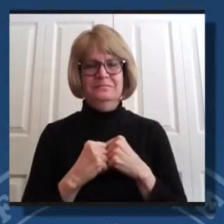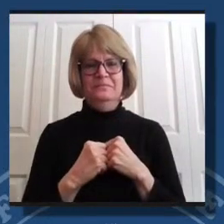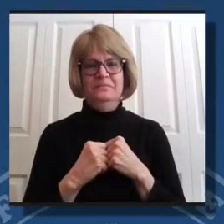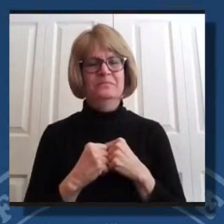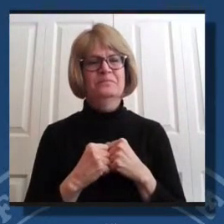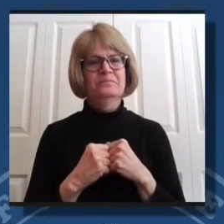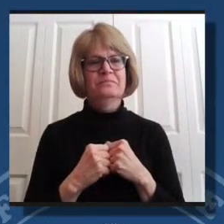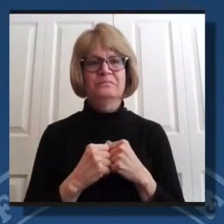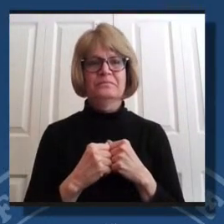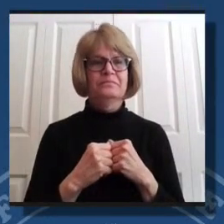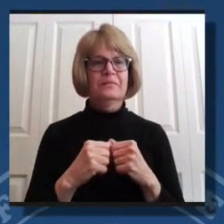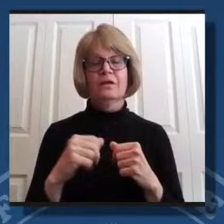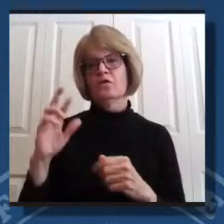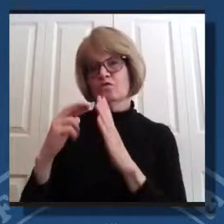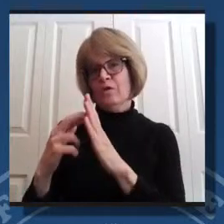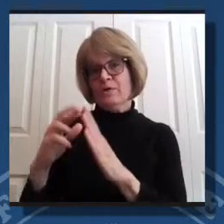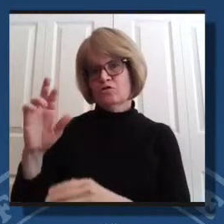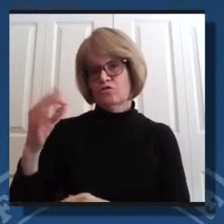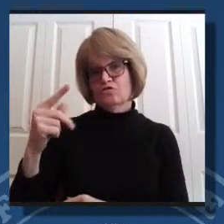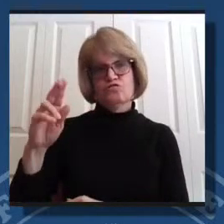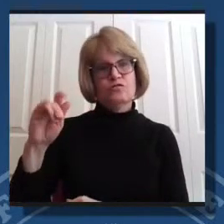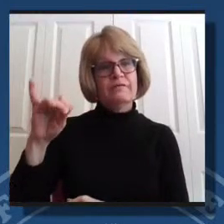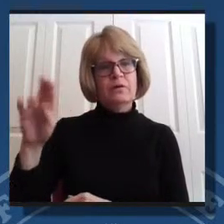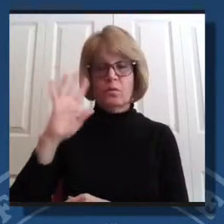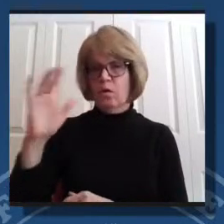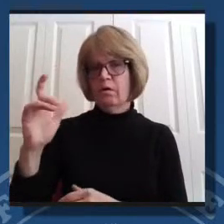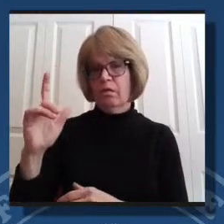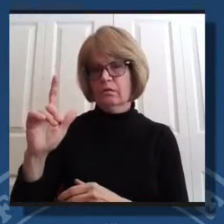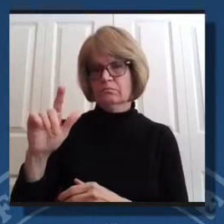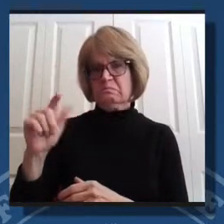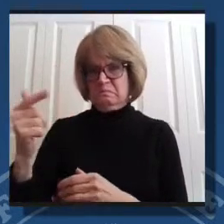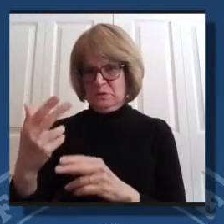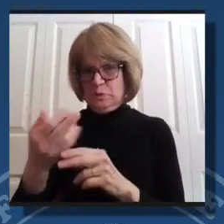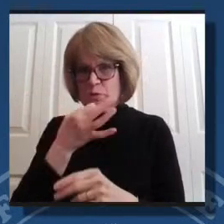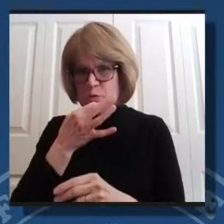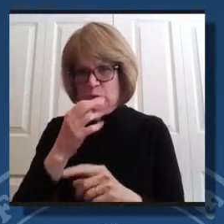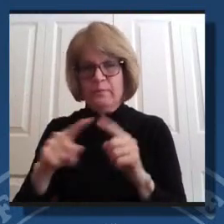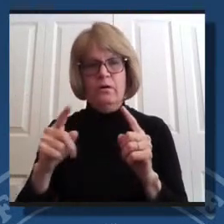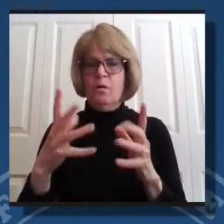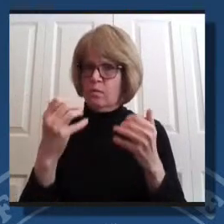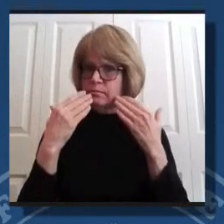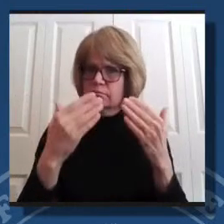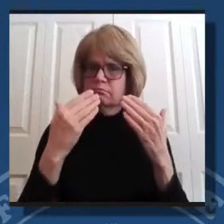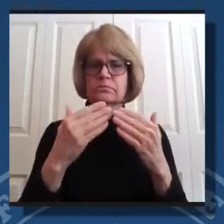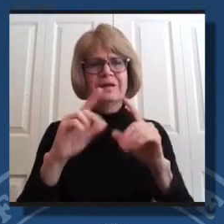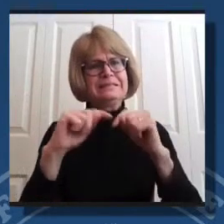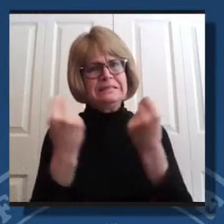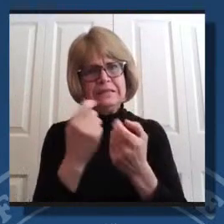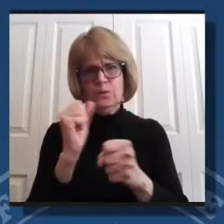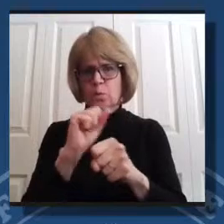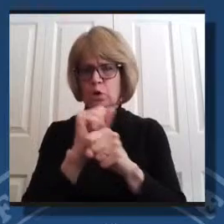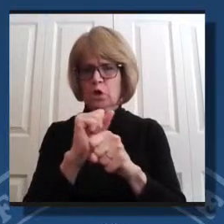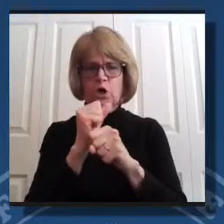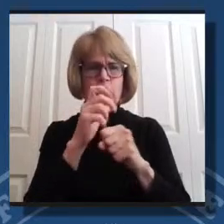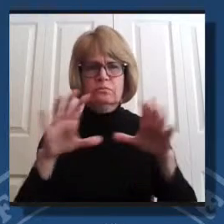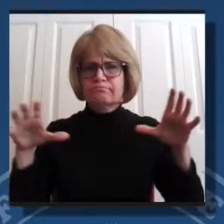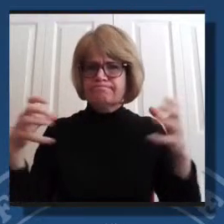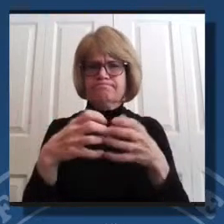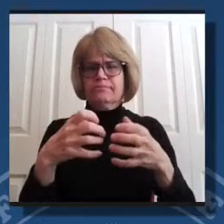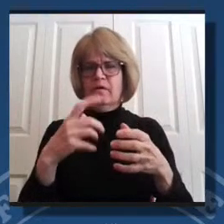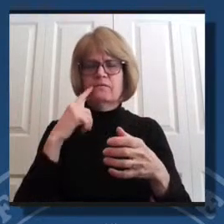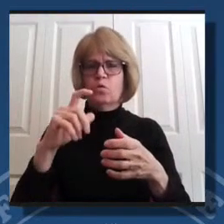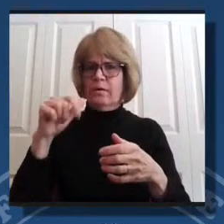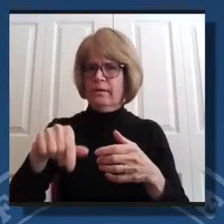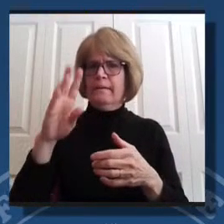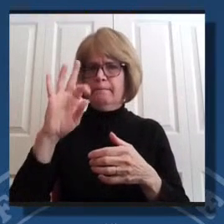to thank, and Representative Griffith and I want to thank, and she'll speak in a minute, just the great teamwork that brought this child safety restraint bill to the